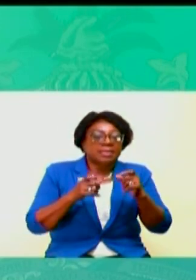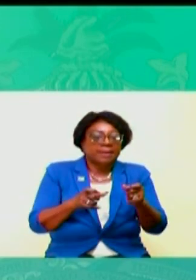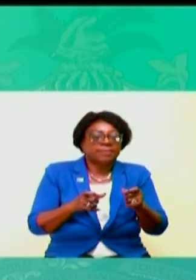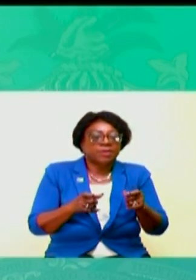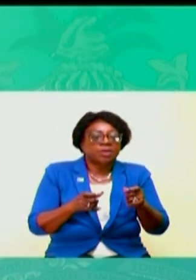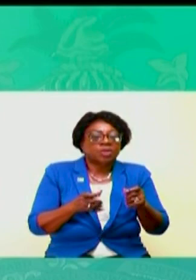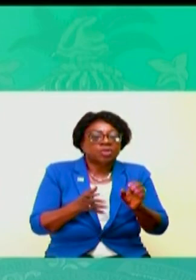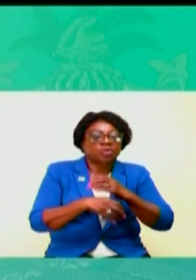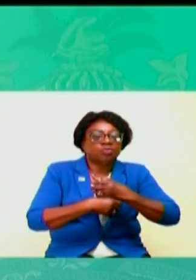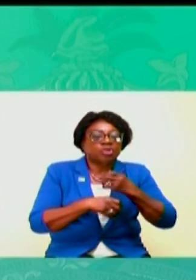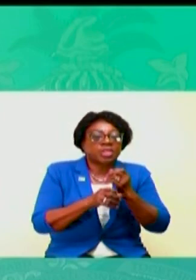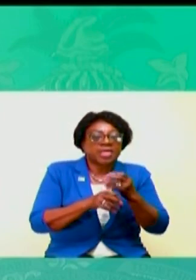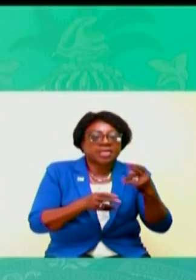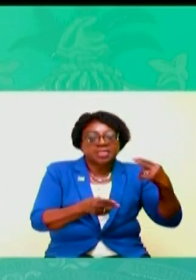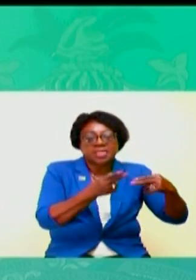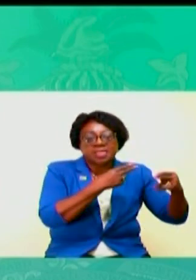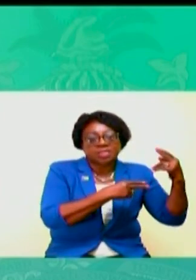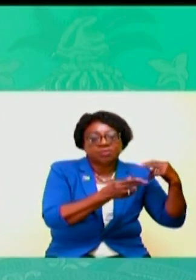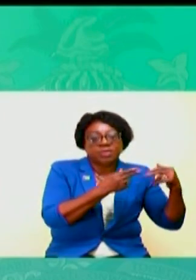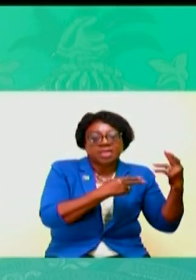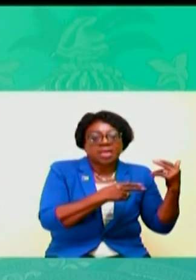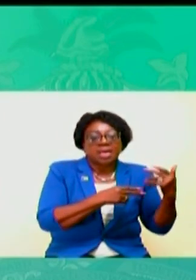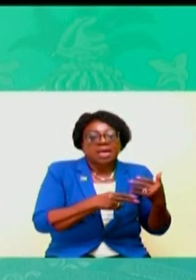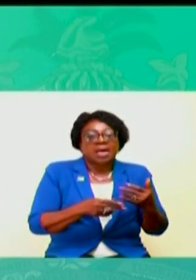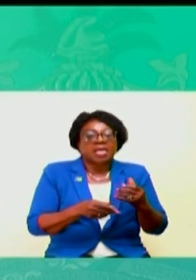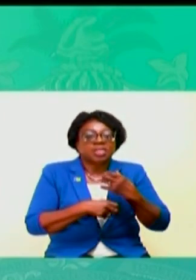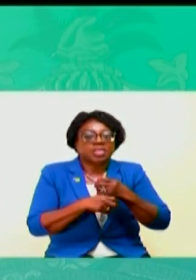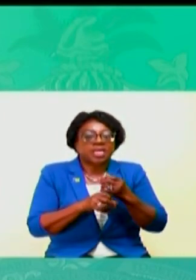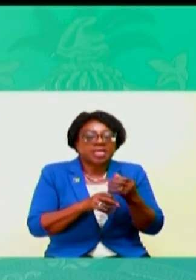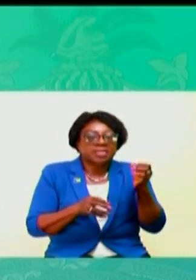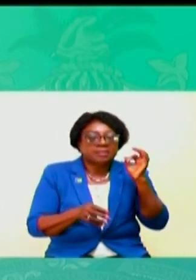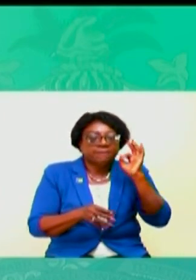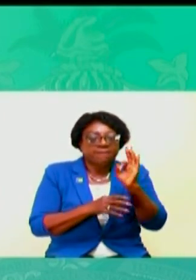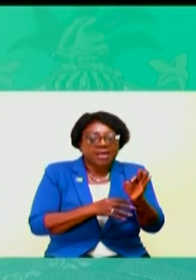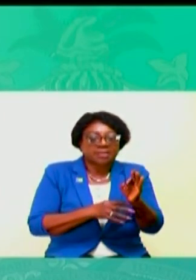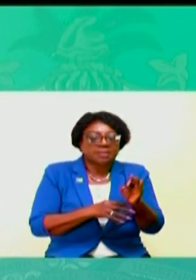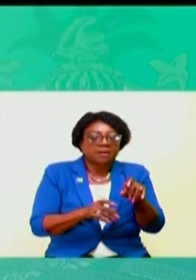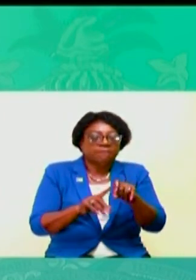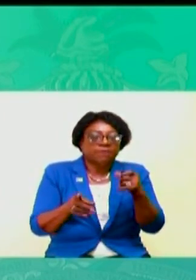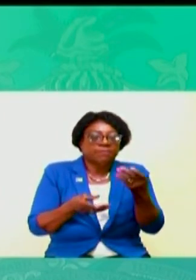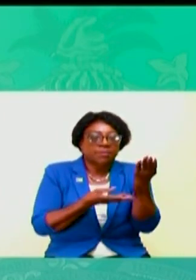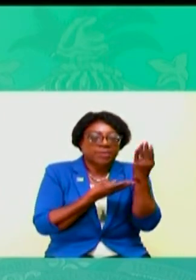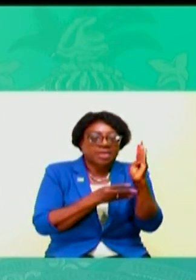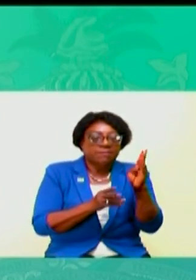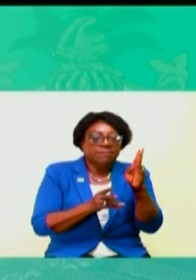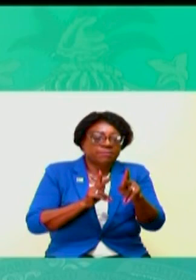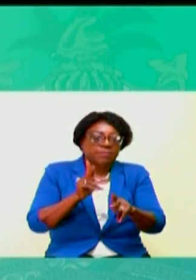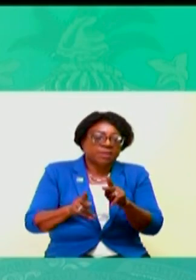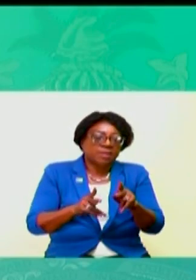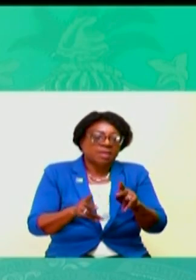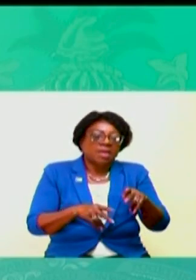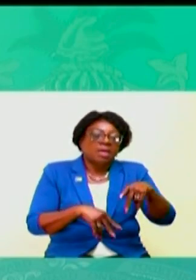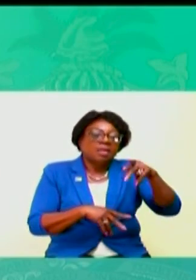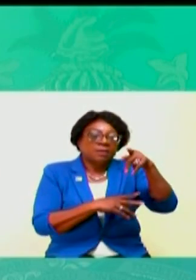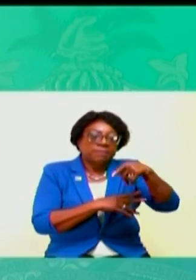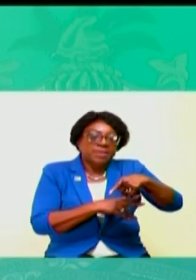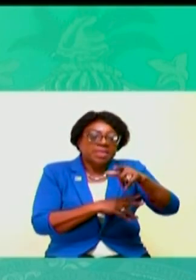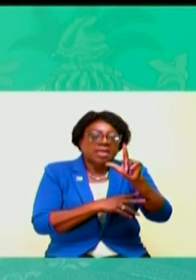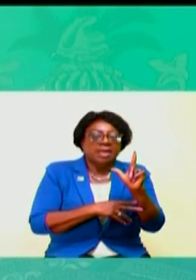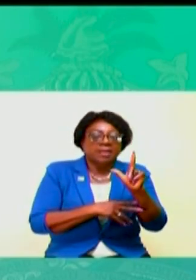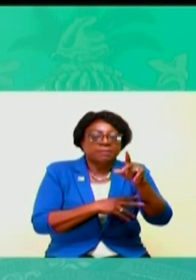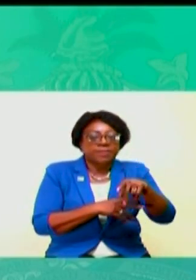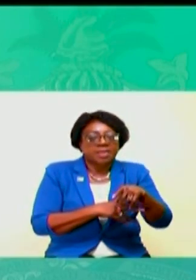rewrite history and obscure critical facts from the Bahamian people. The Progressive Liberal Party